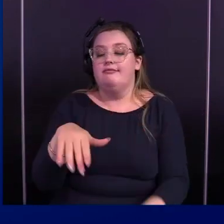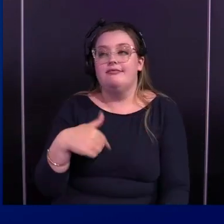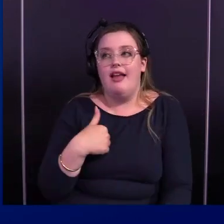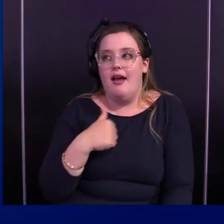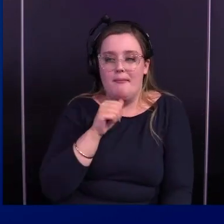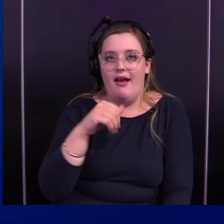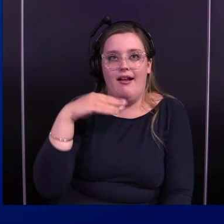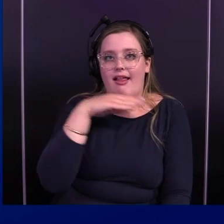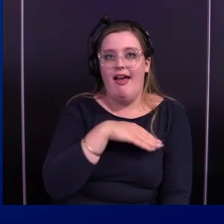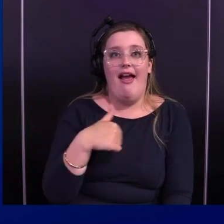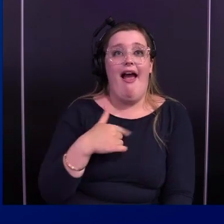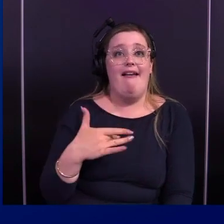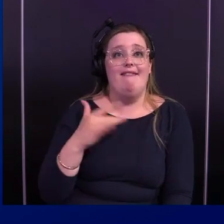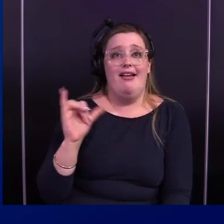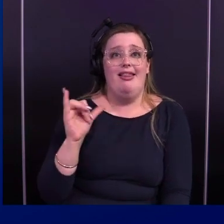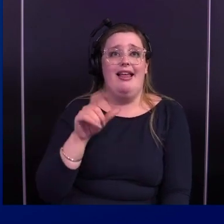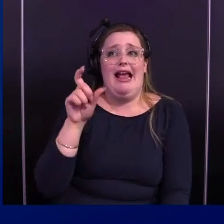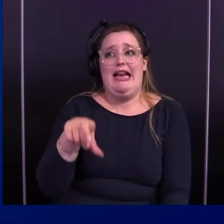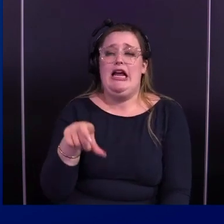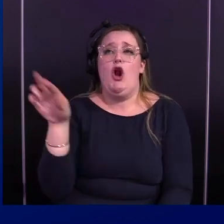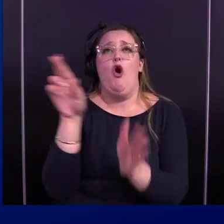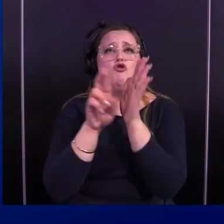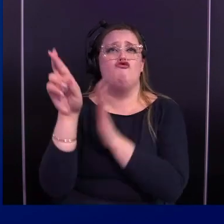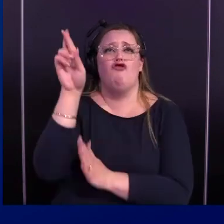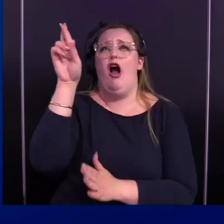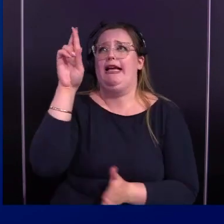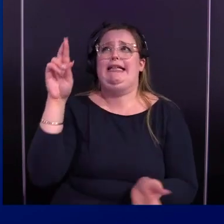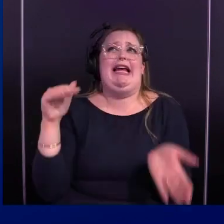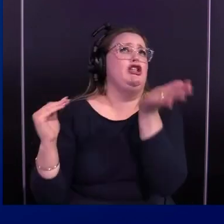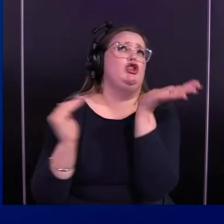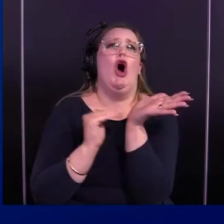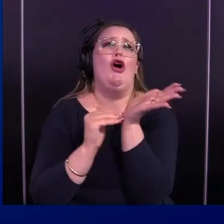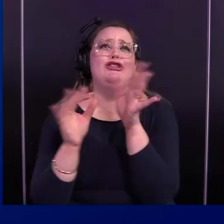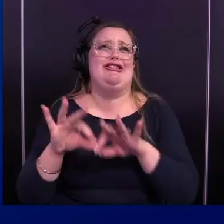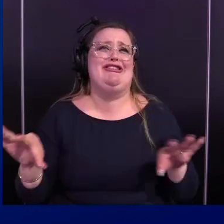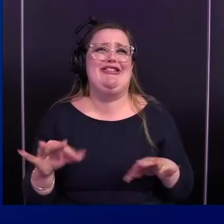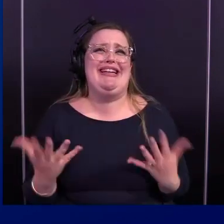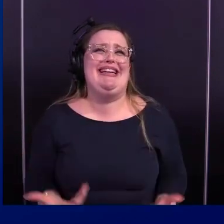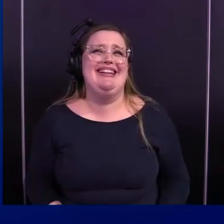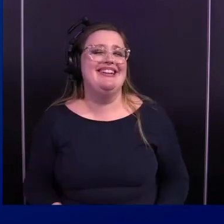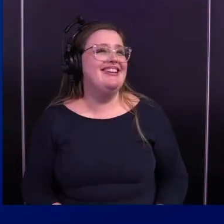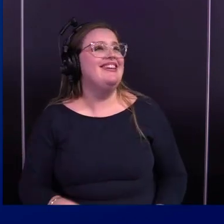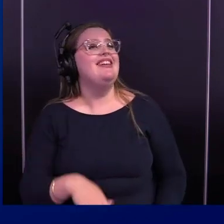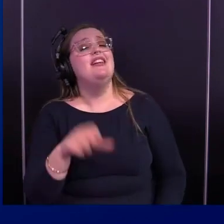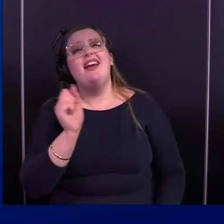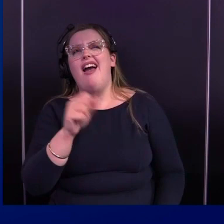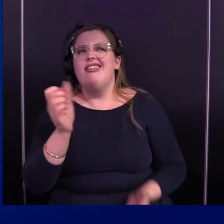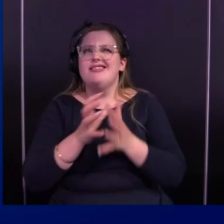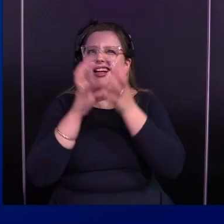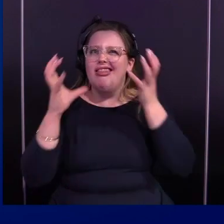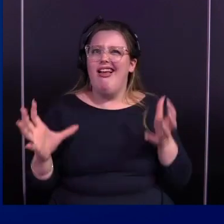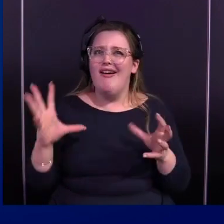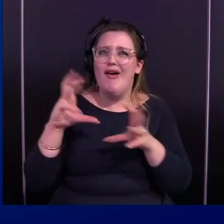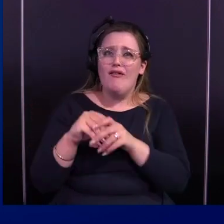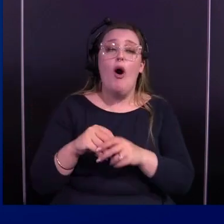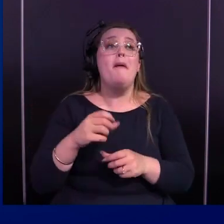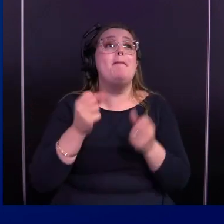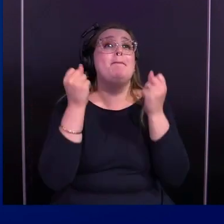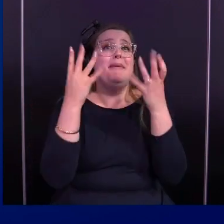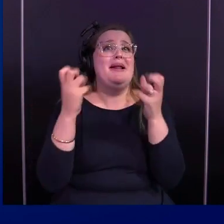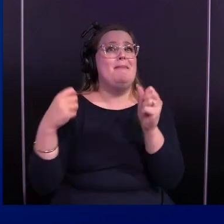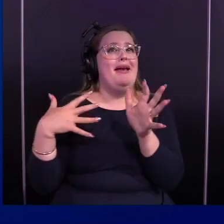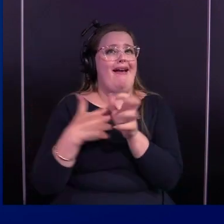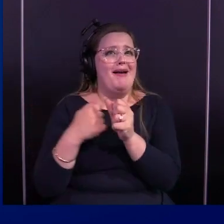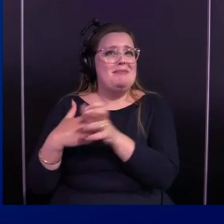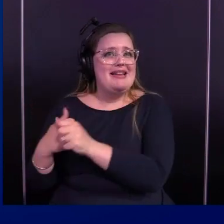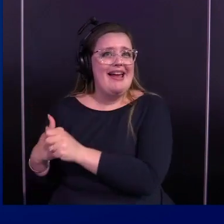felt like I needed a rocket doctor degree. Well, yeah. There's a lot to it, and we've made so many updates recently. We've